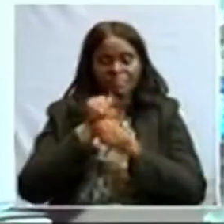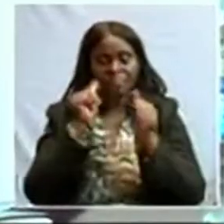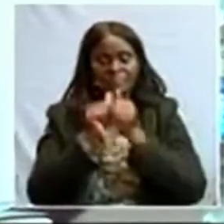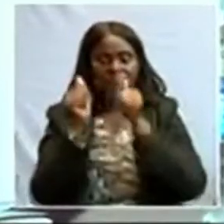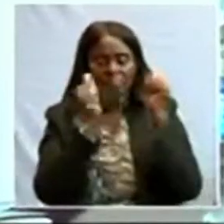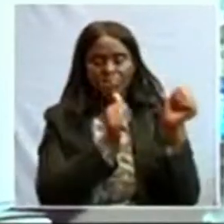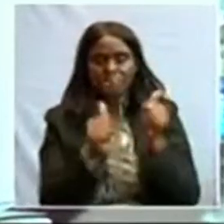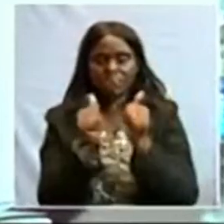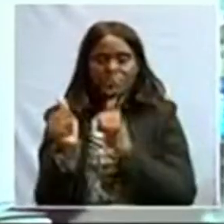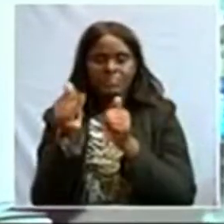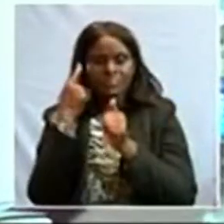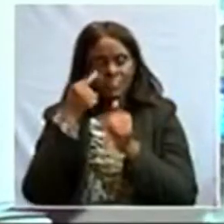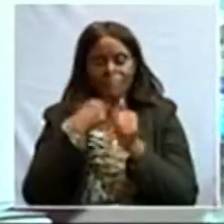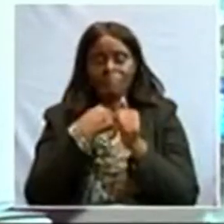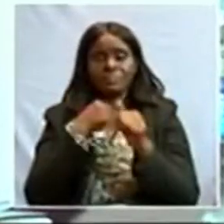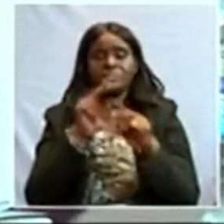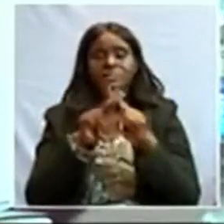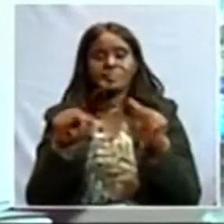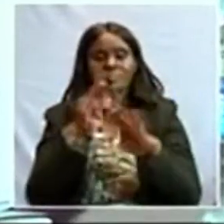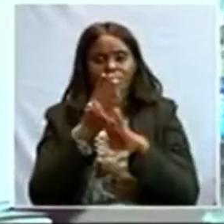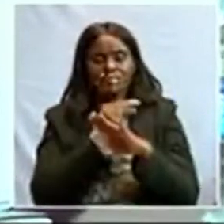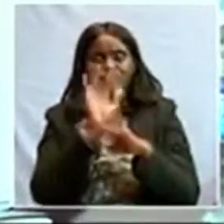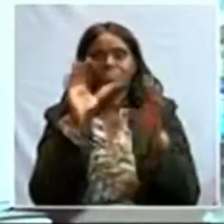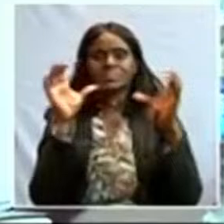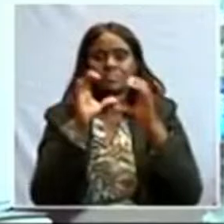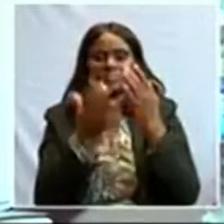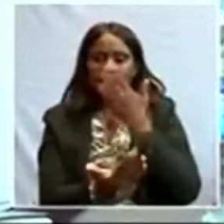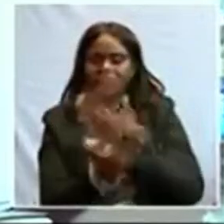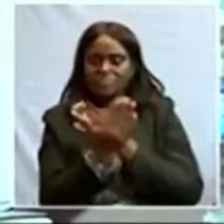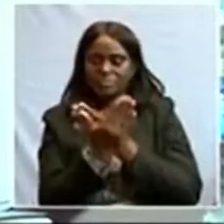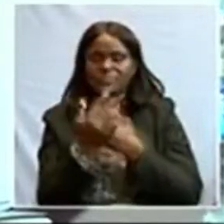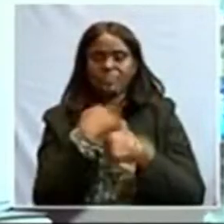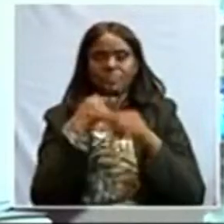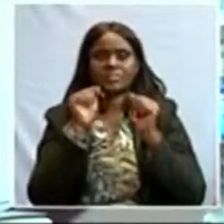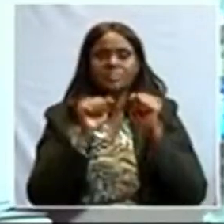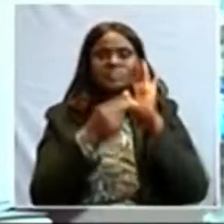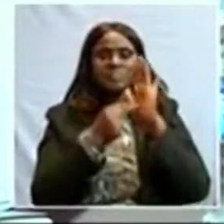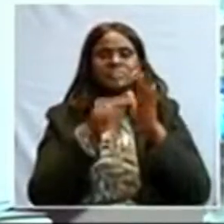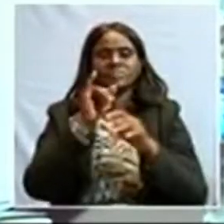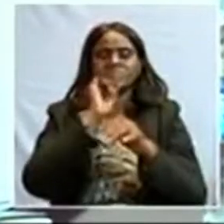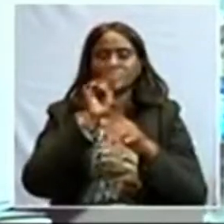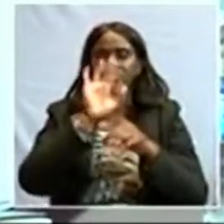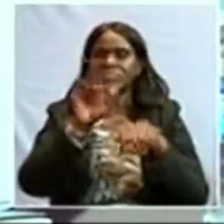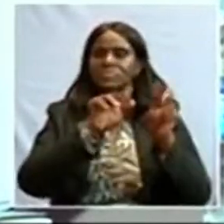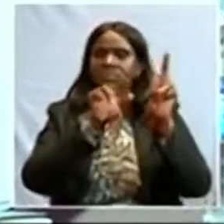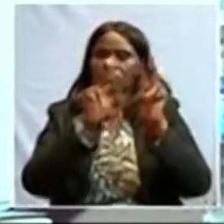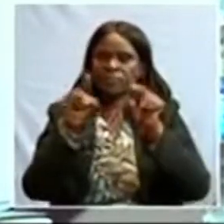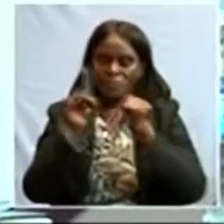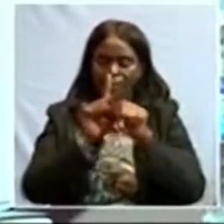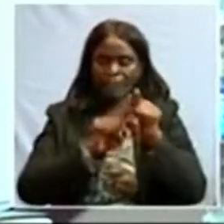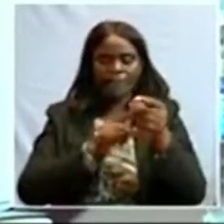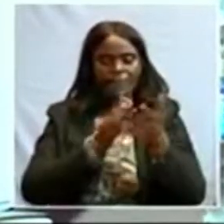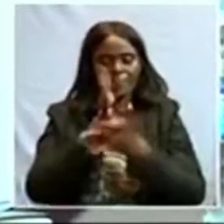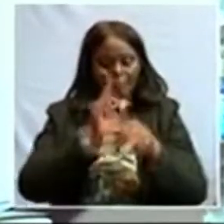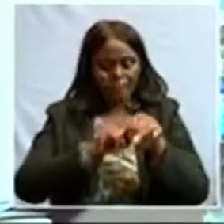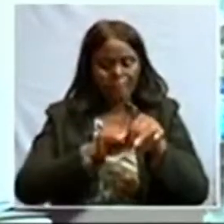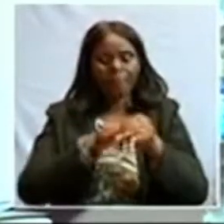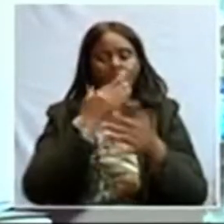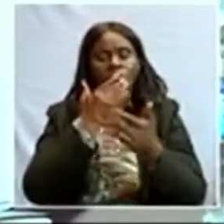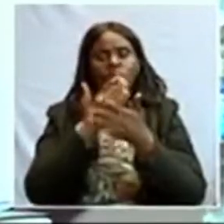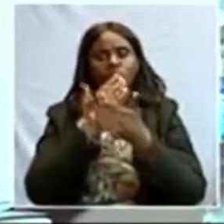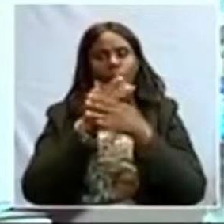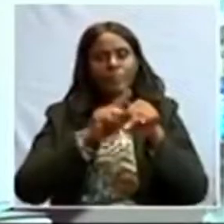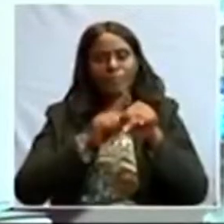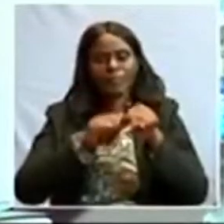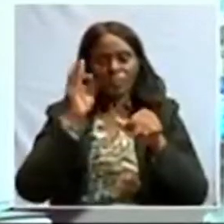activities. So for me, Chair, before your committee this morning, I can indicate that your observations have come at a timely manner, and